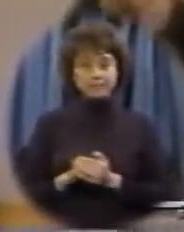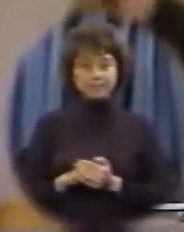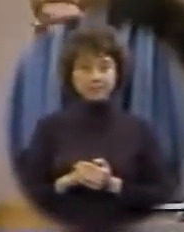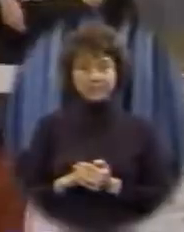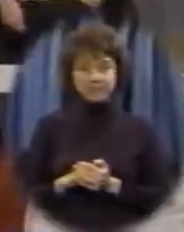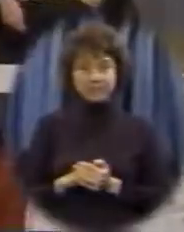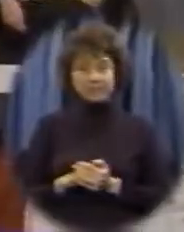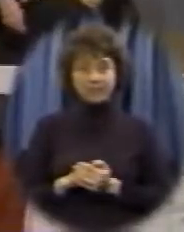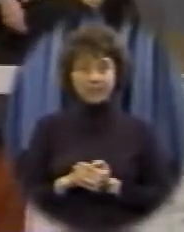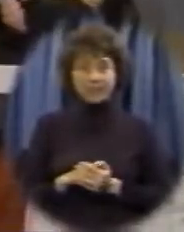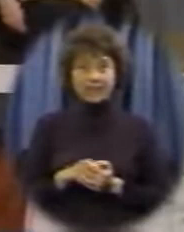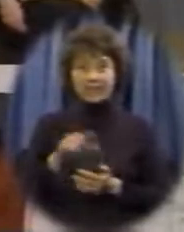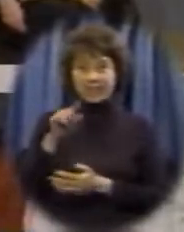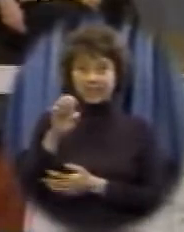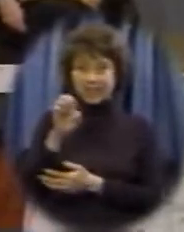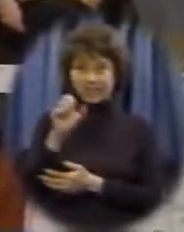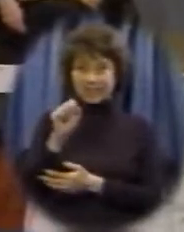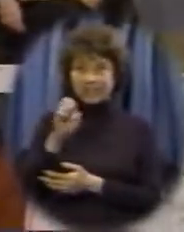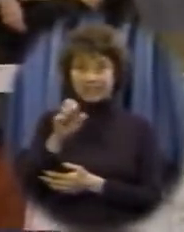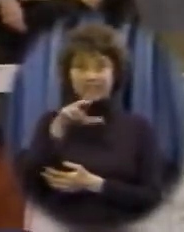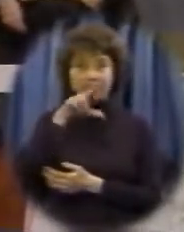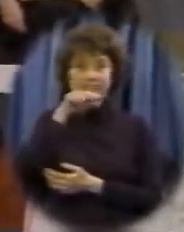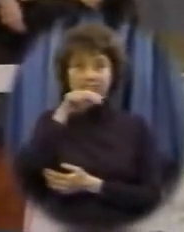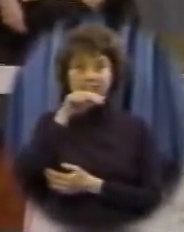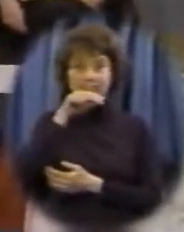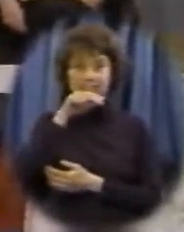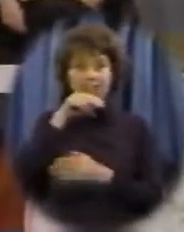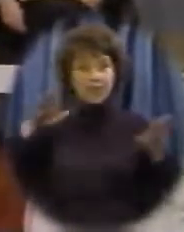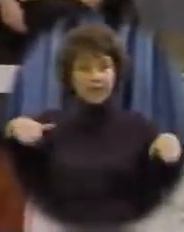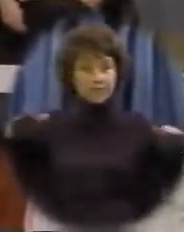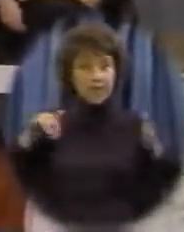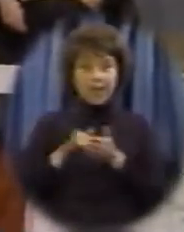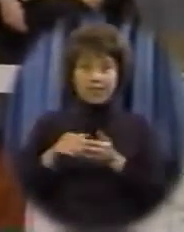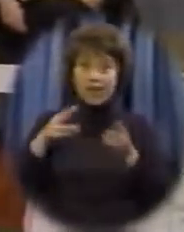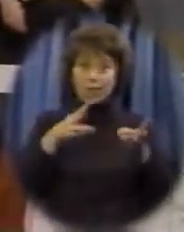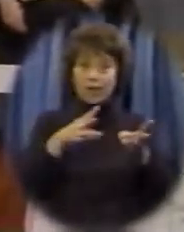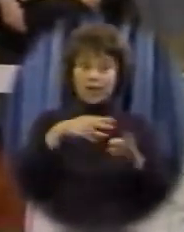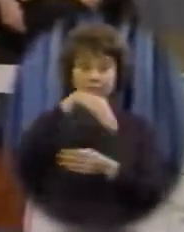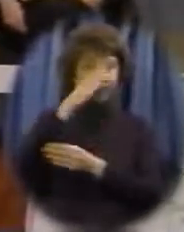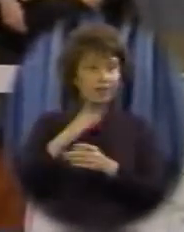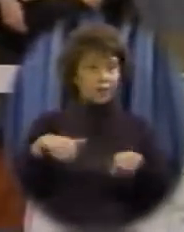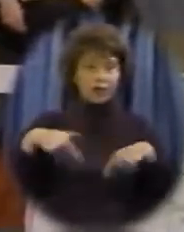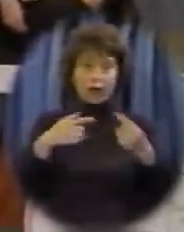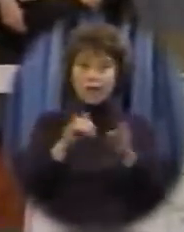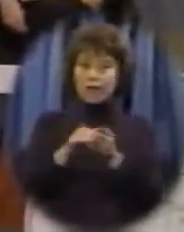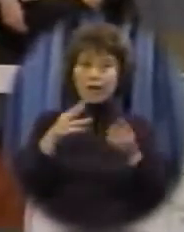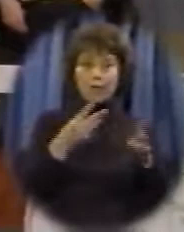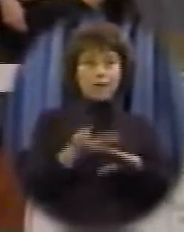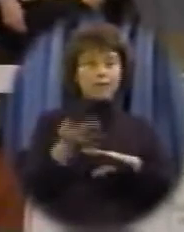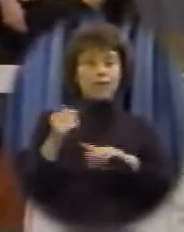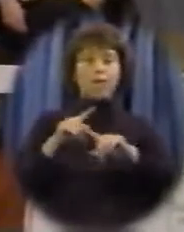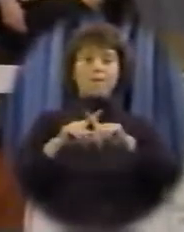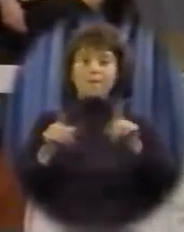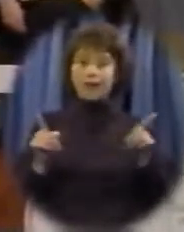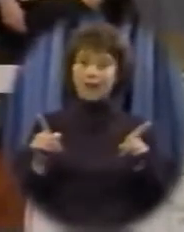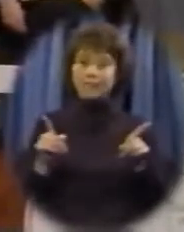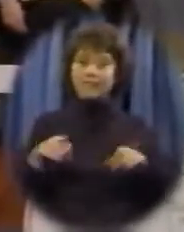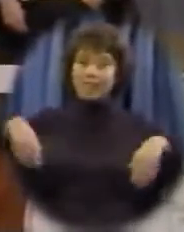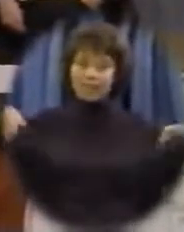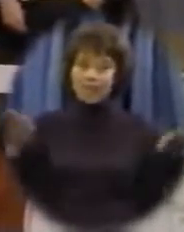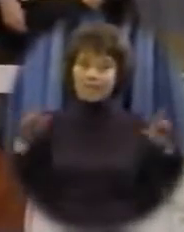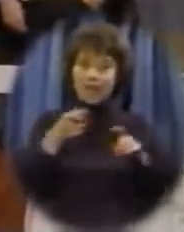Let me give you another one. Those geese that made that trip had never made that trip before. They'd never made that trip before, and yet they make that from up